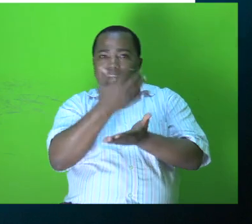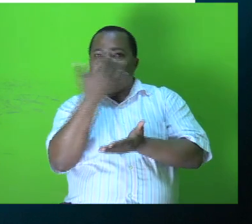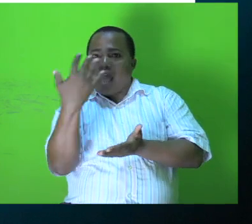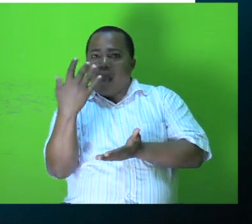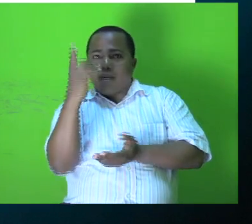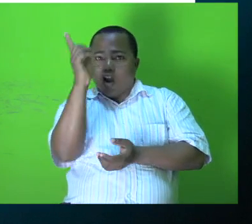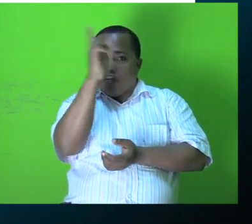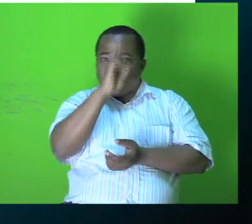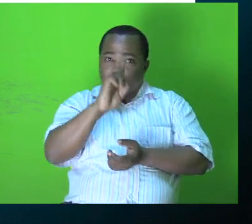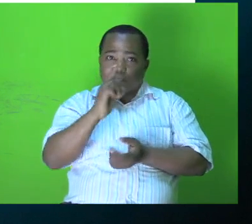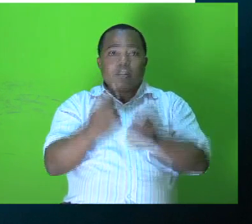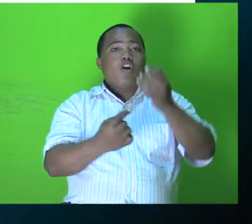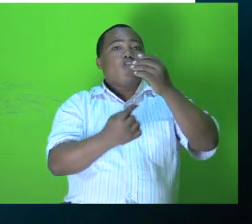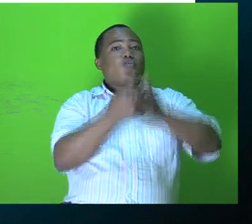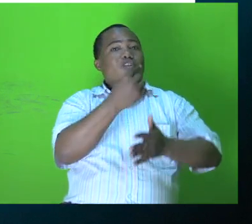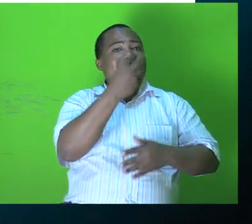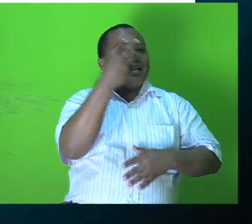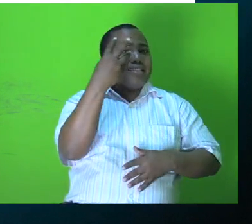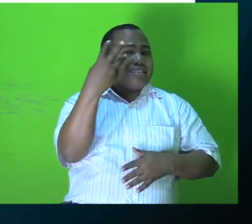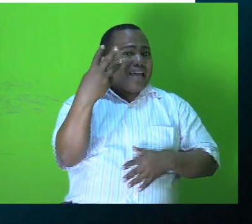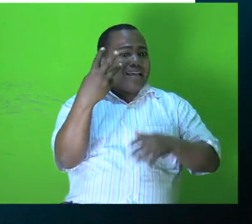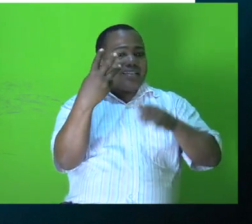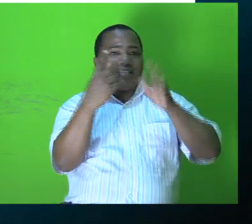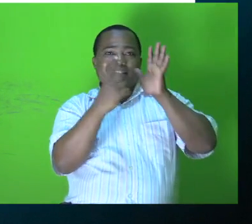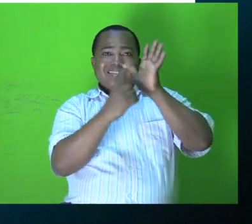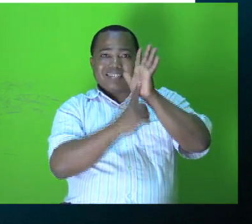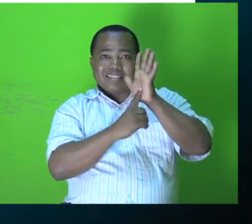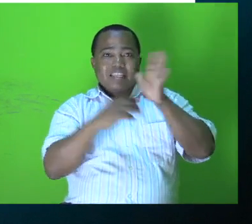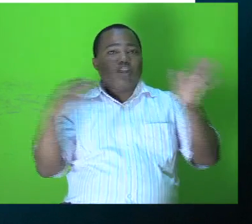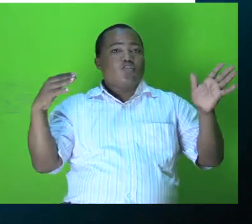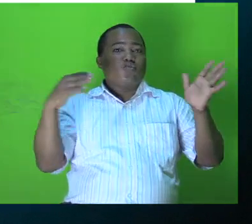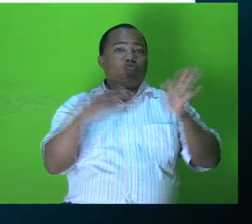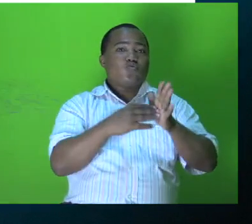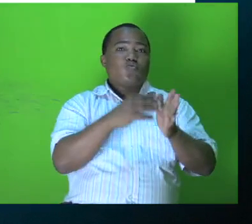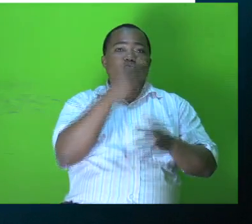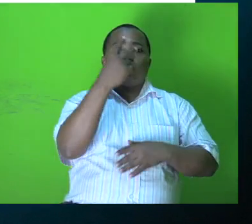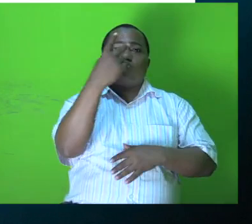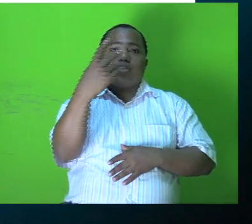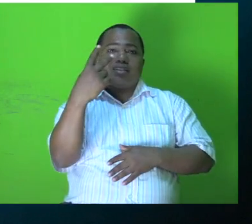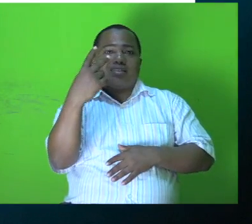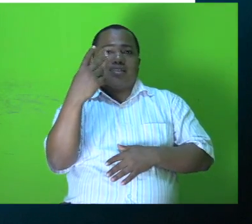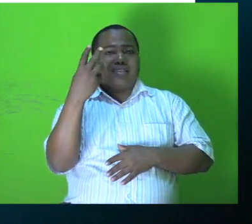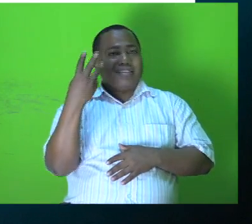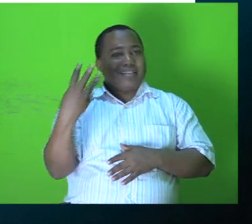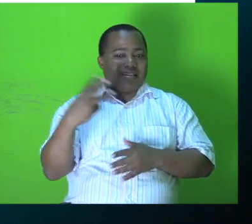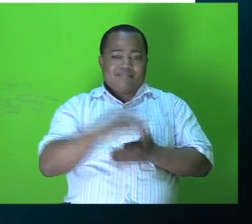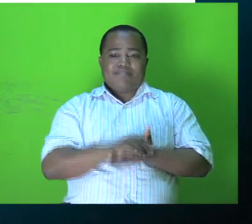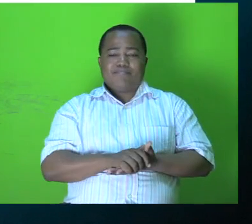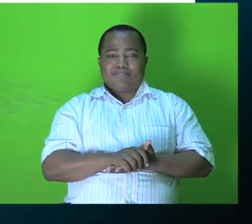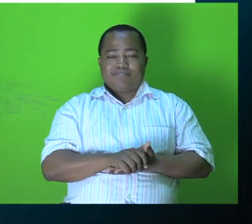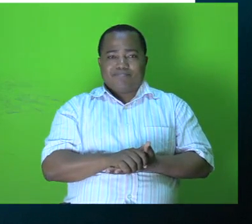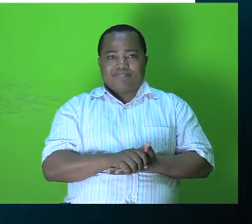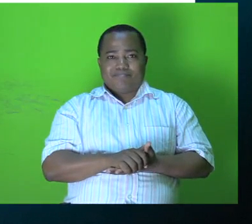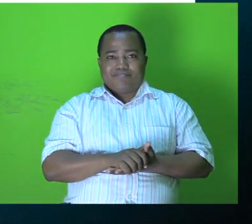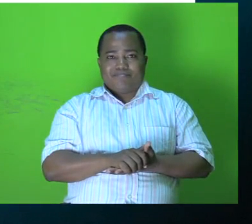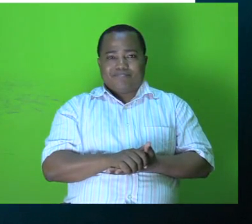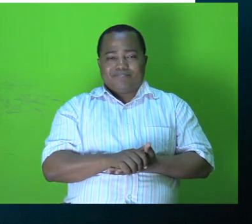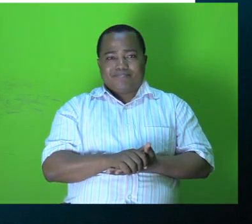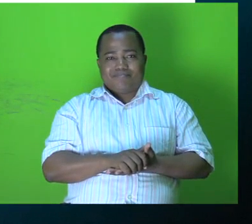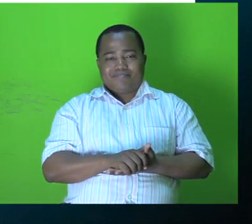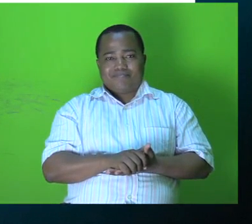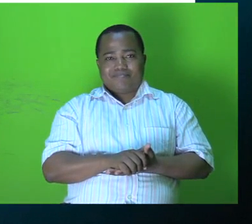chromosomes from 46 to 23, from diploid number of